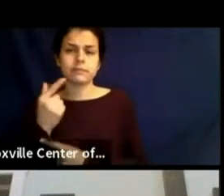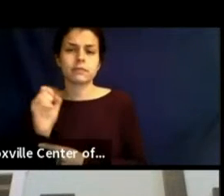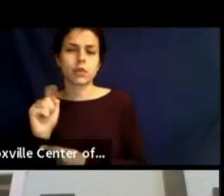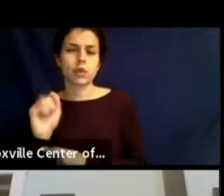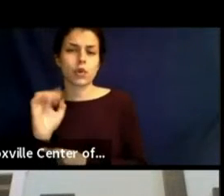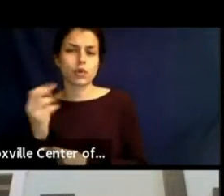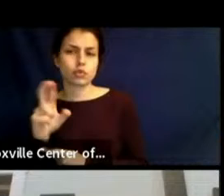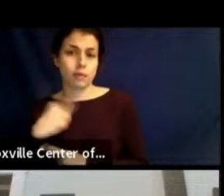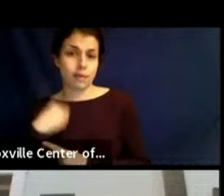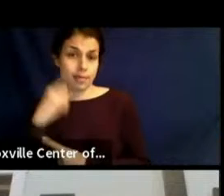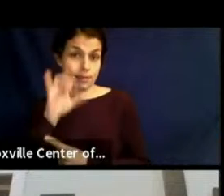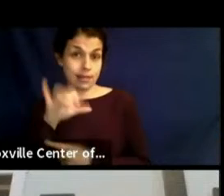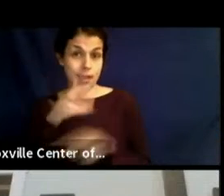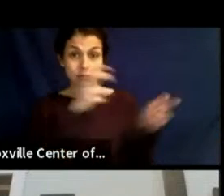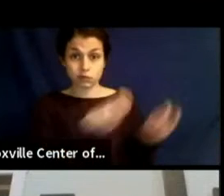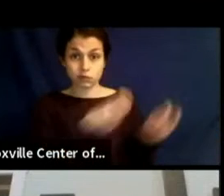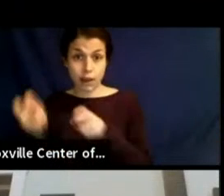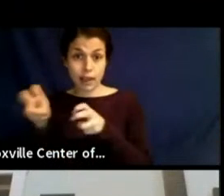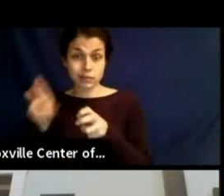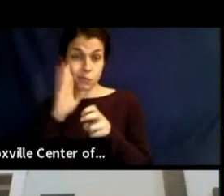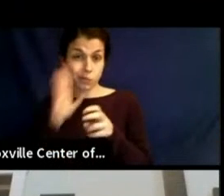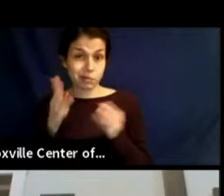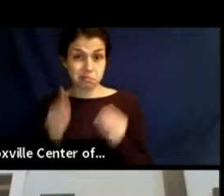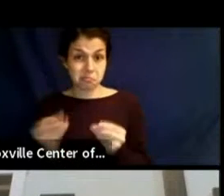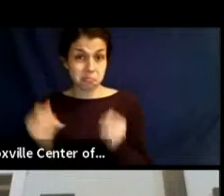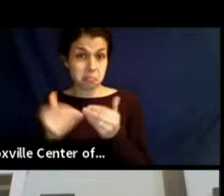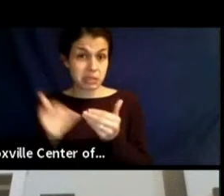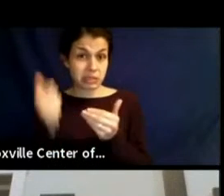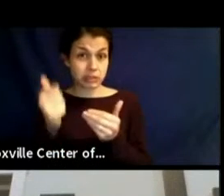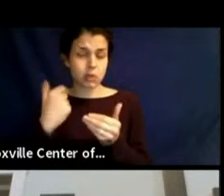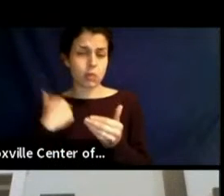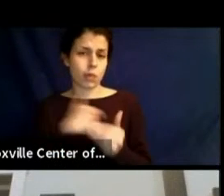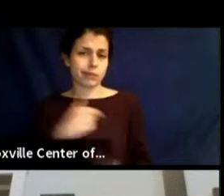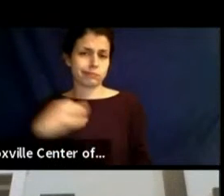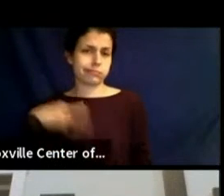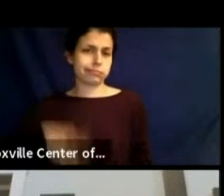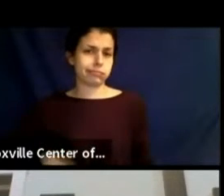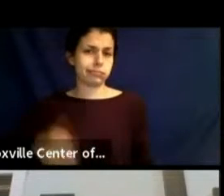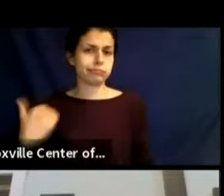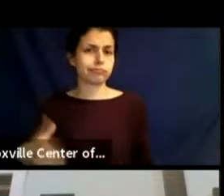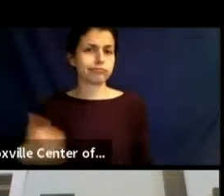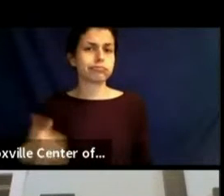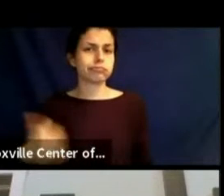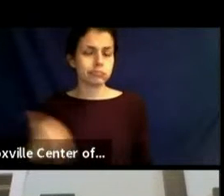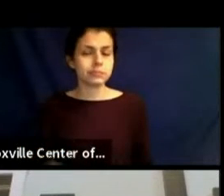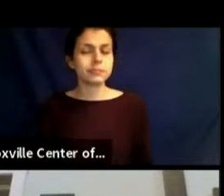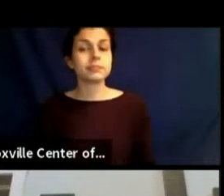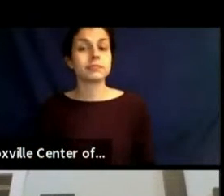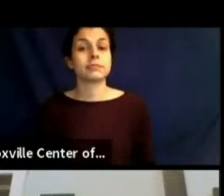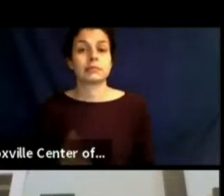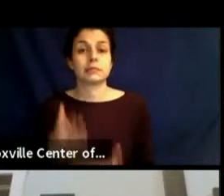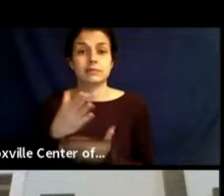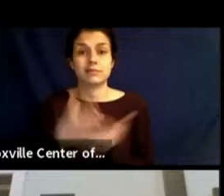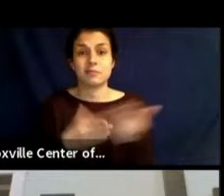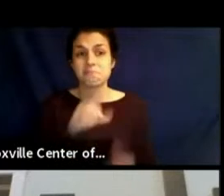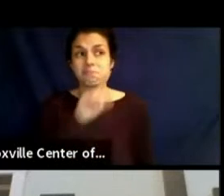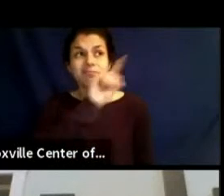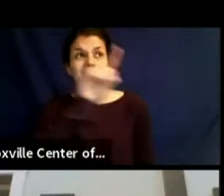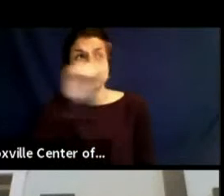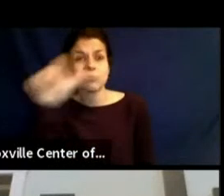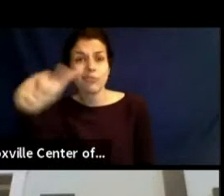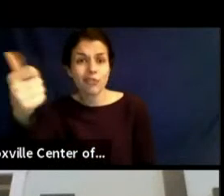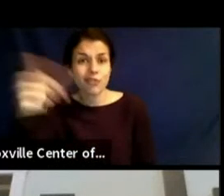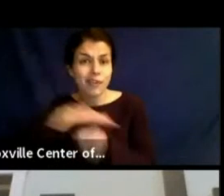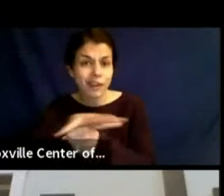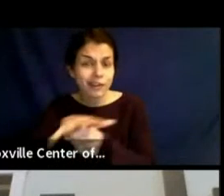transfers can be effected a little easier. In some areas where they do not have systems